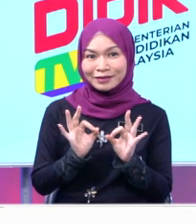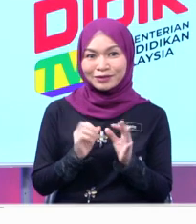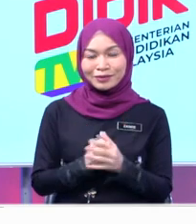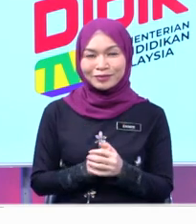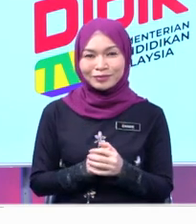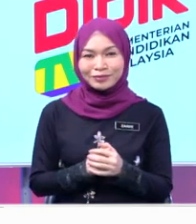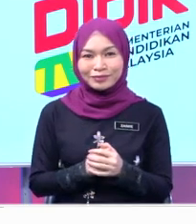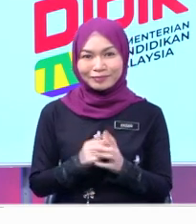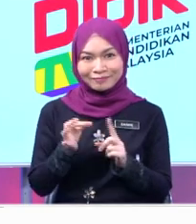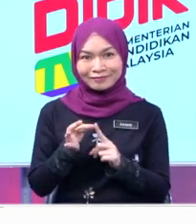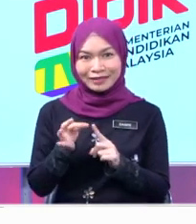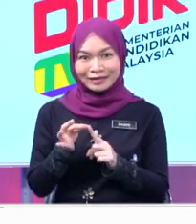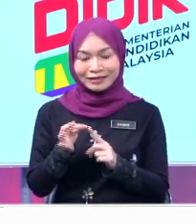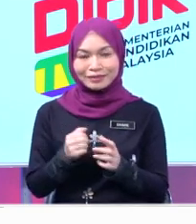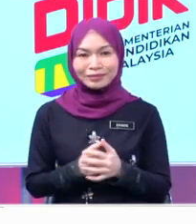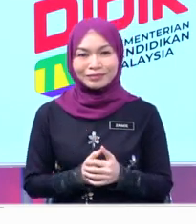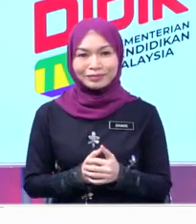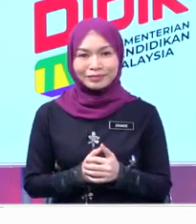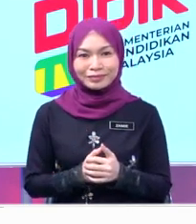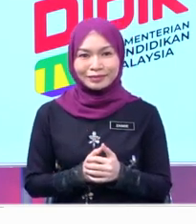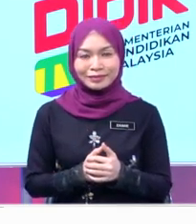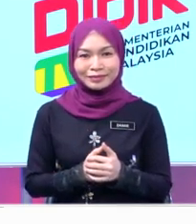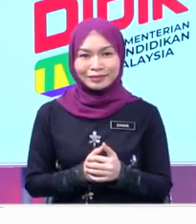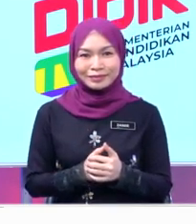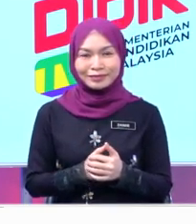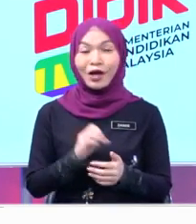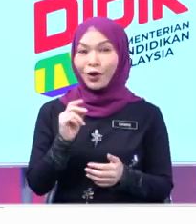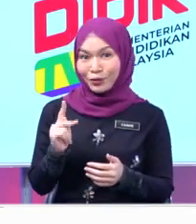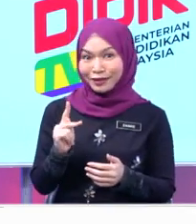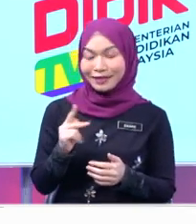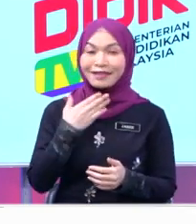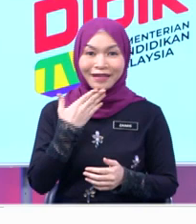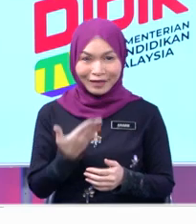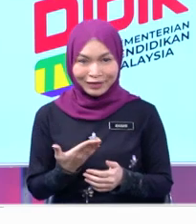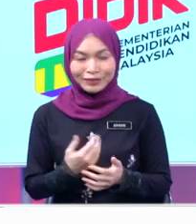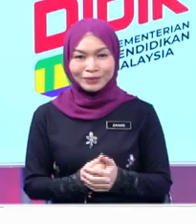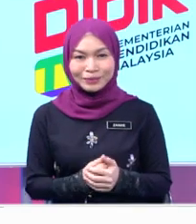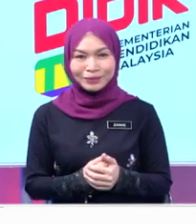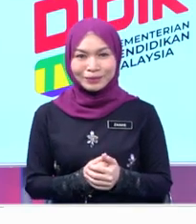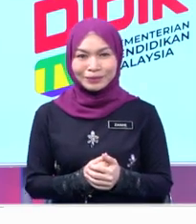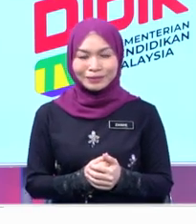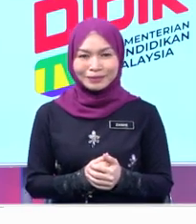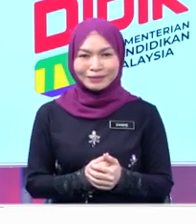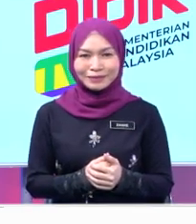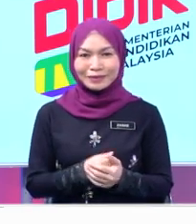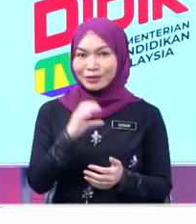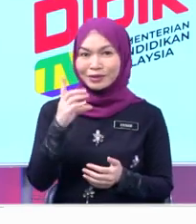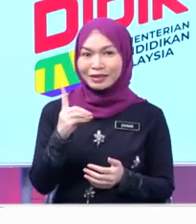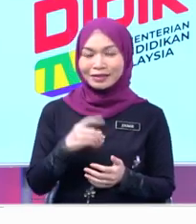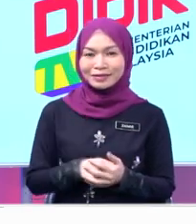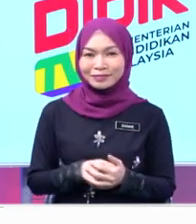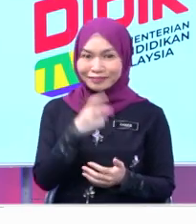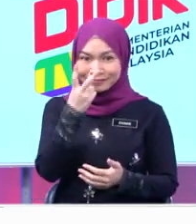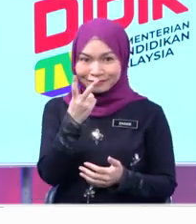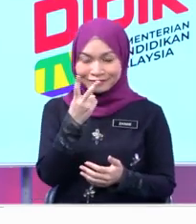and Okay. other aquaponics. Okay. Okay, thank you so much. All right, to you, CD. Look at the